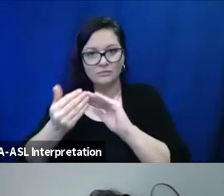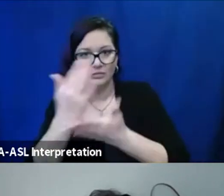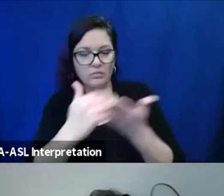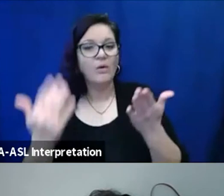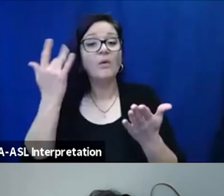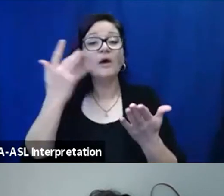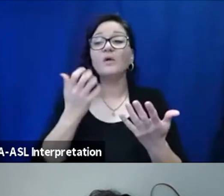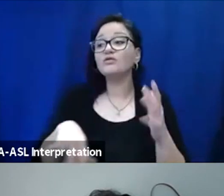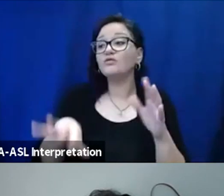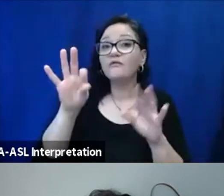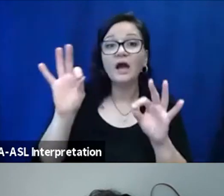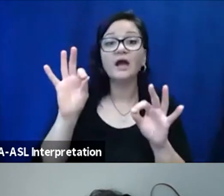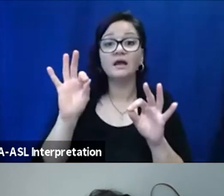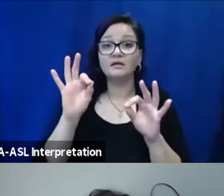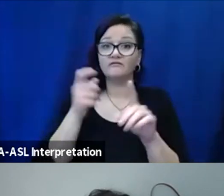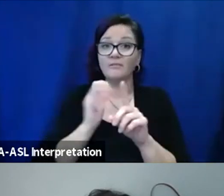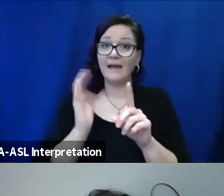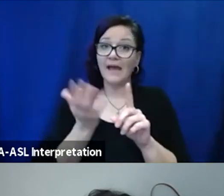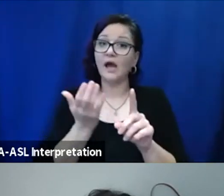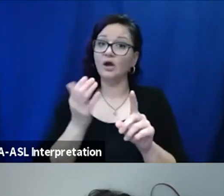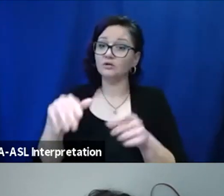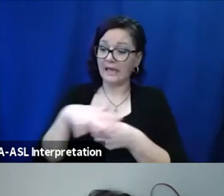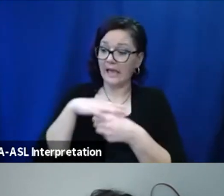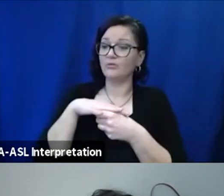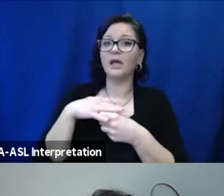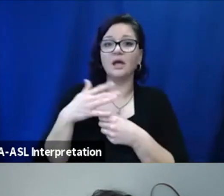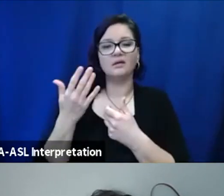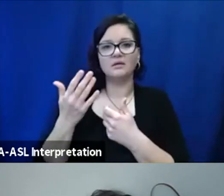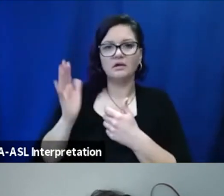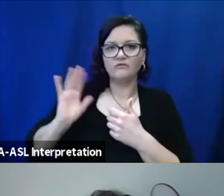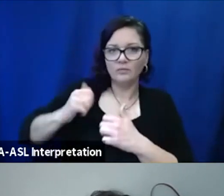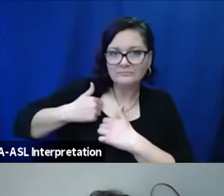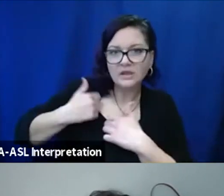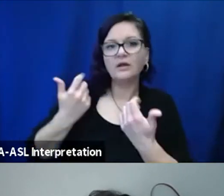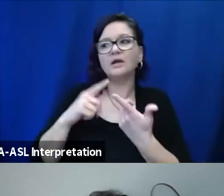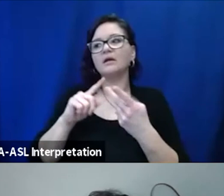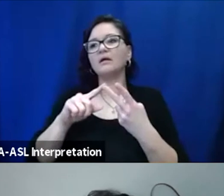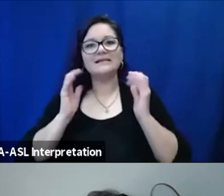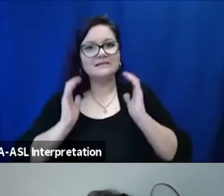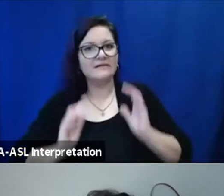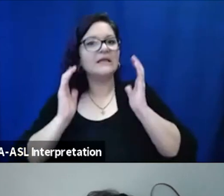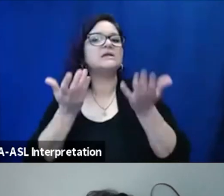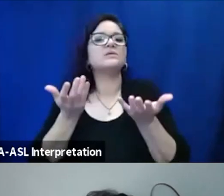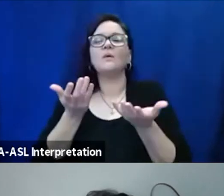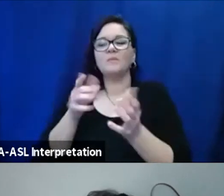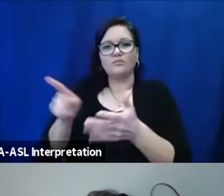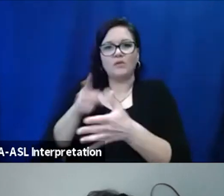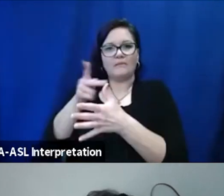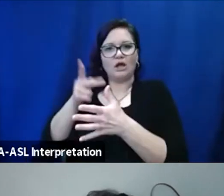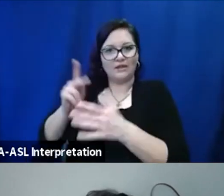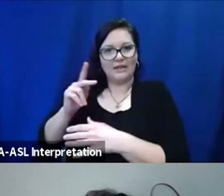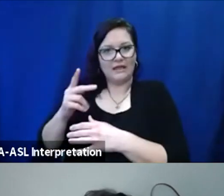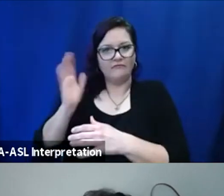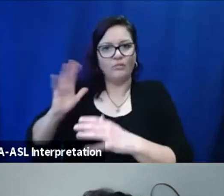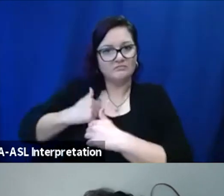from our area what did veterans and civilians, but primarily what did our veteran community really